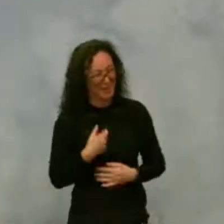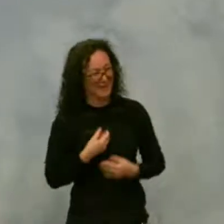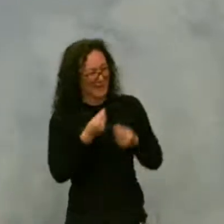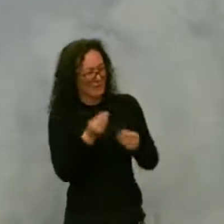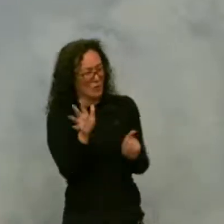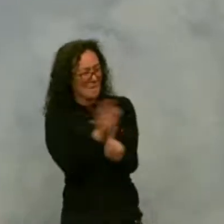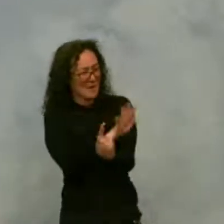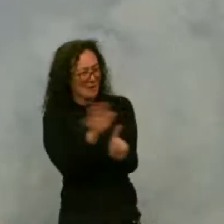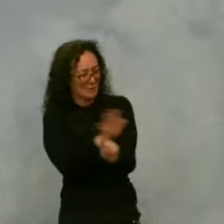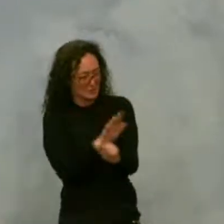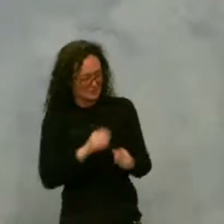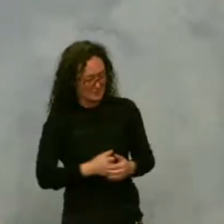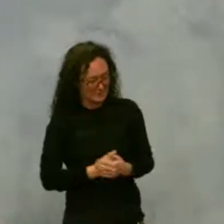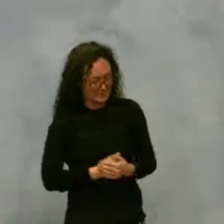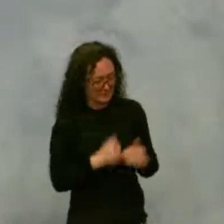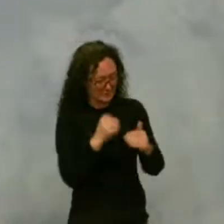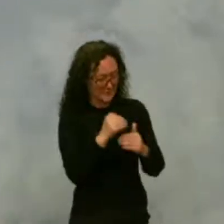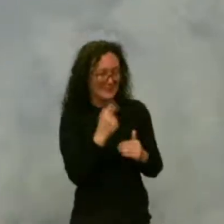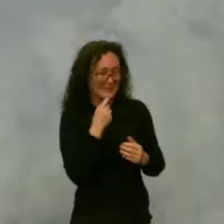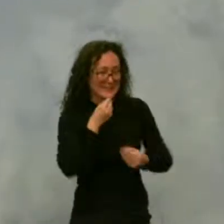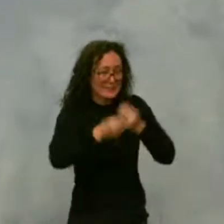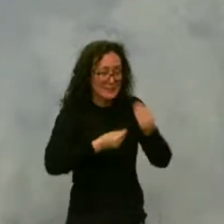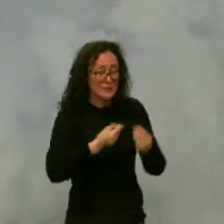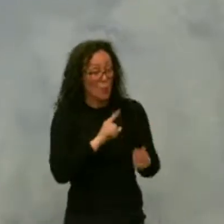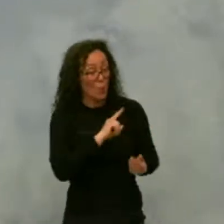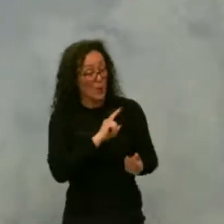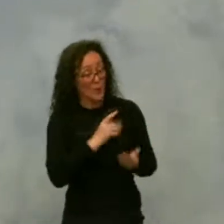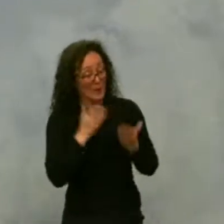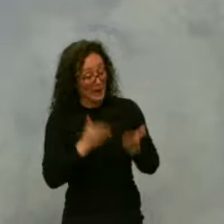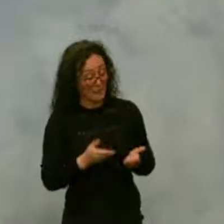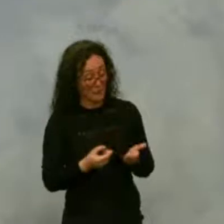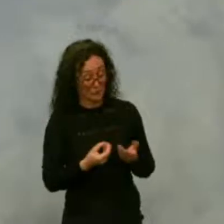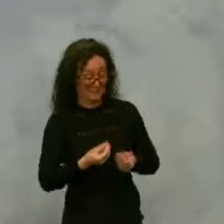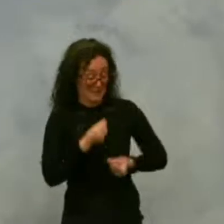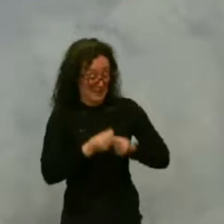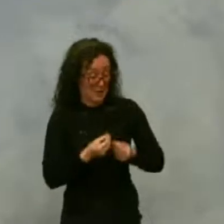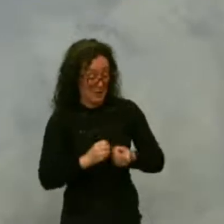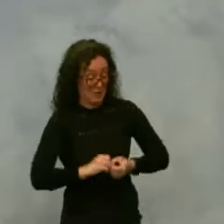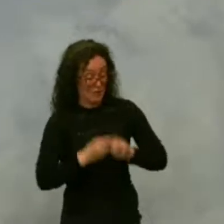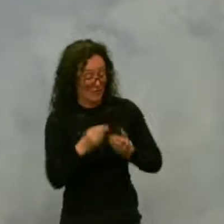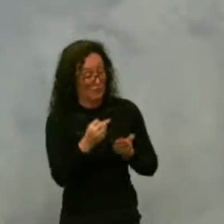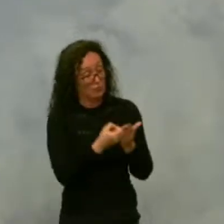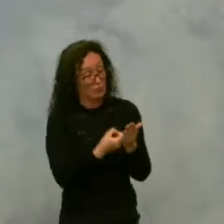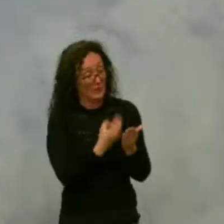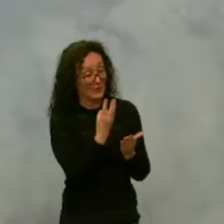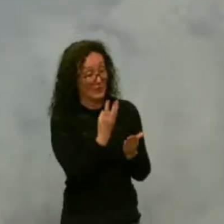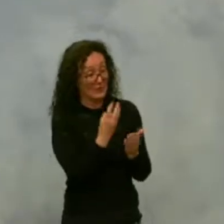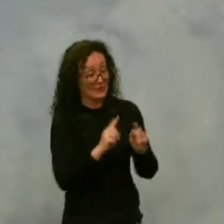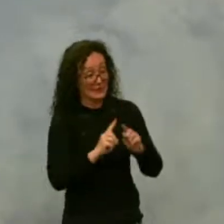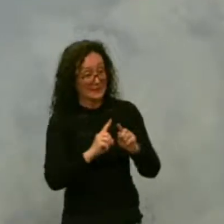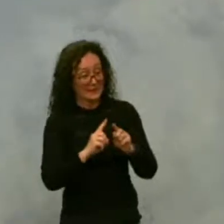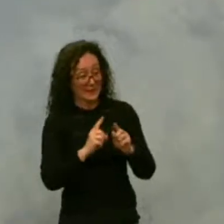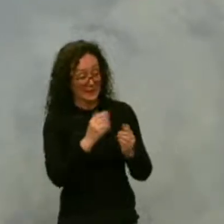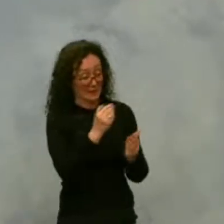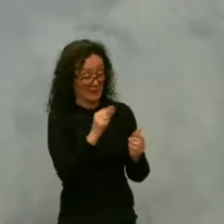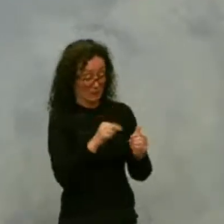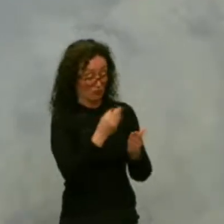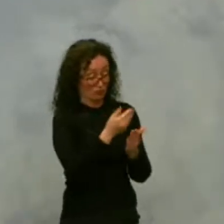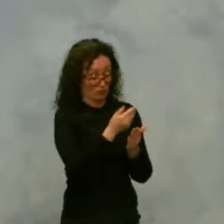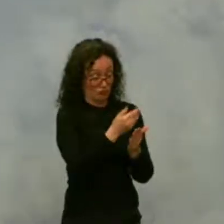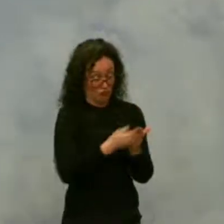of this report, it explains why we have to produce this report. There's 3 elements to this report. It